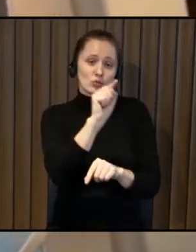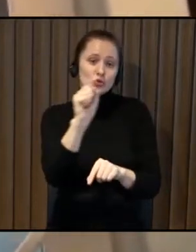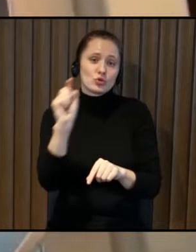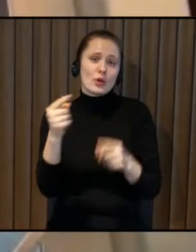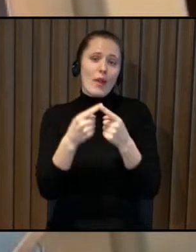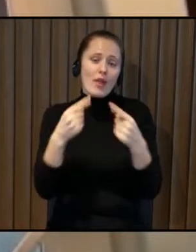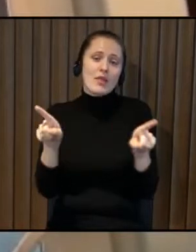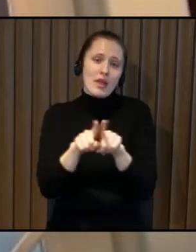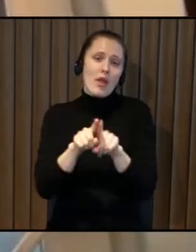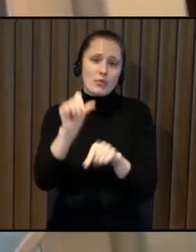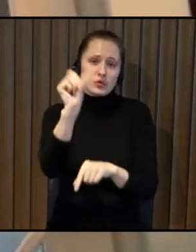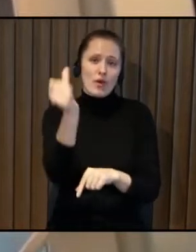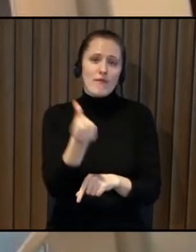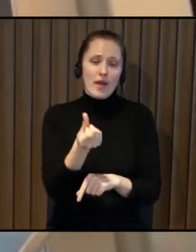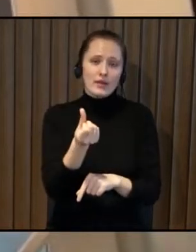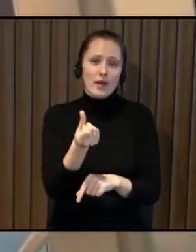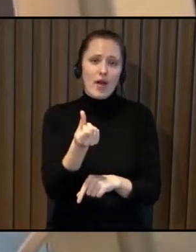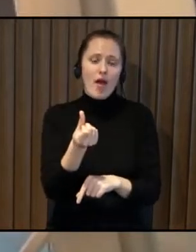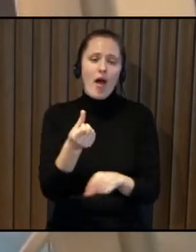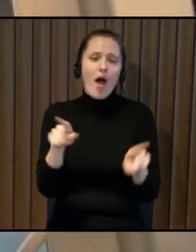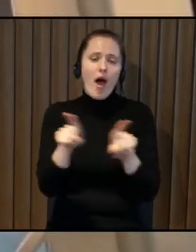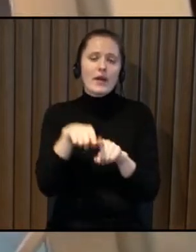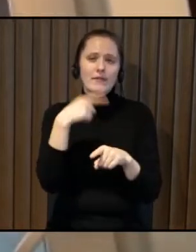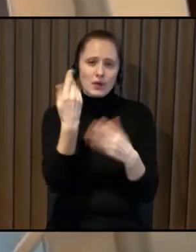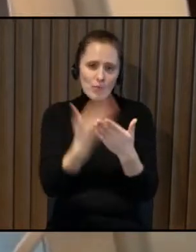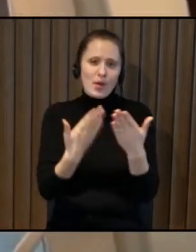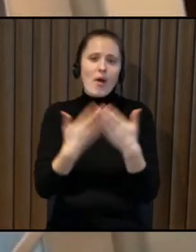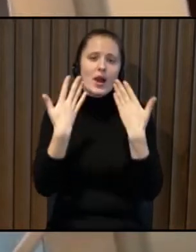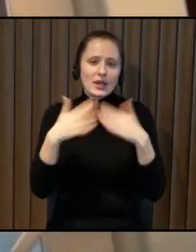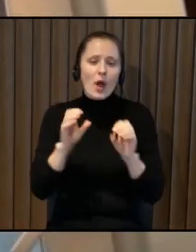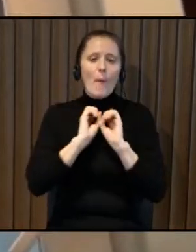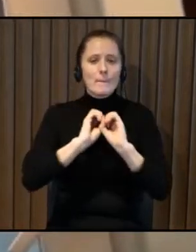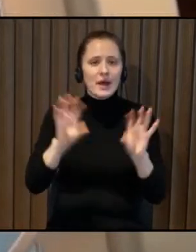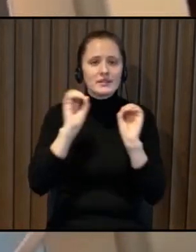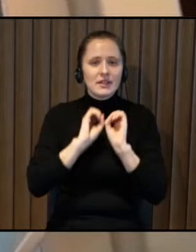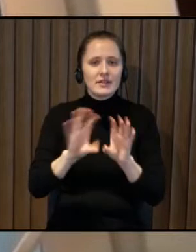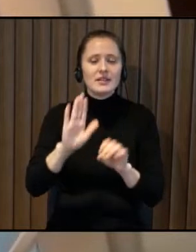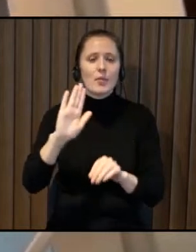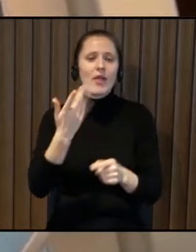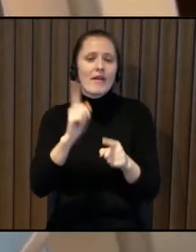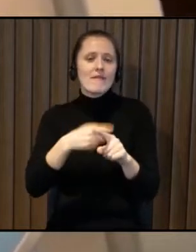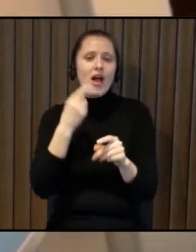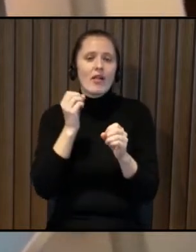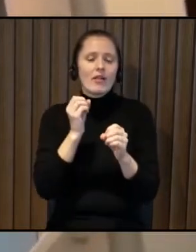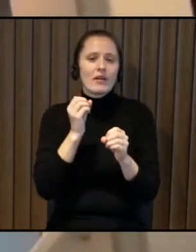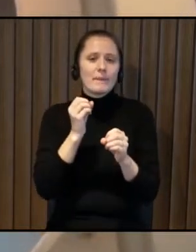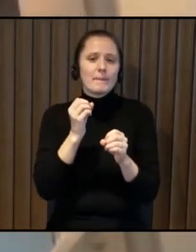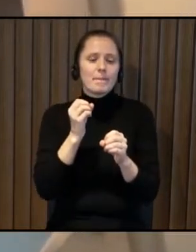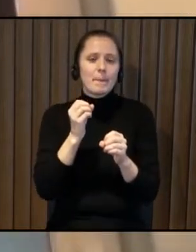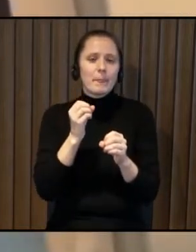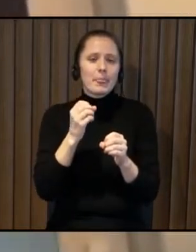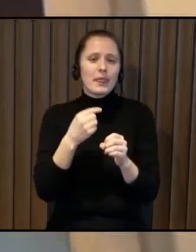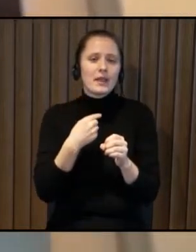when working with people, I encourage them to do the same. I already told you about one example, but I will tell